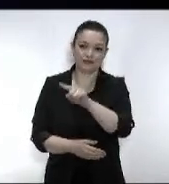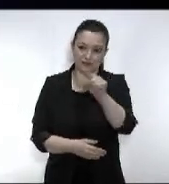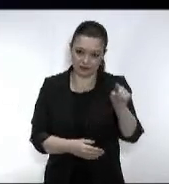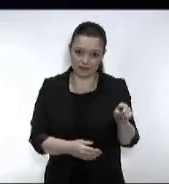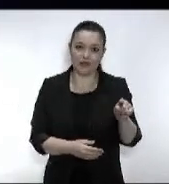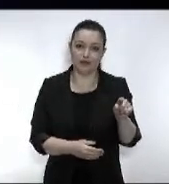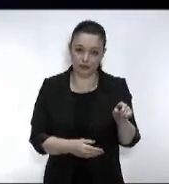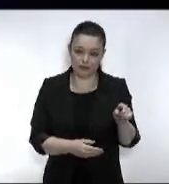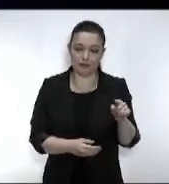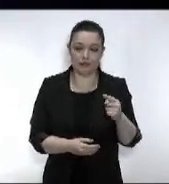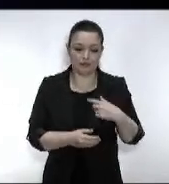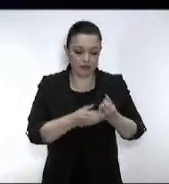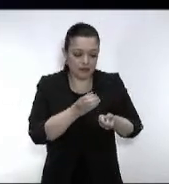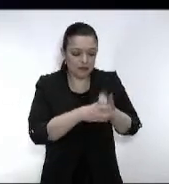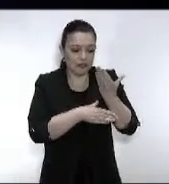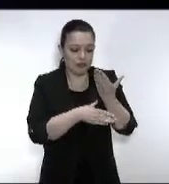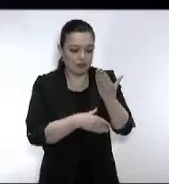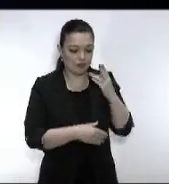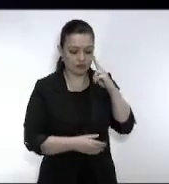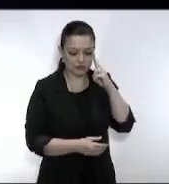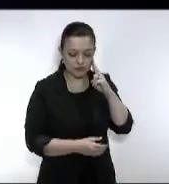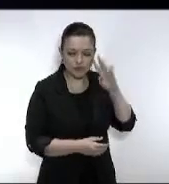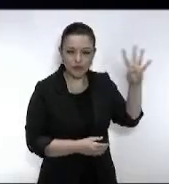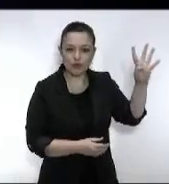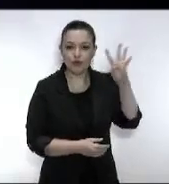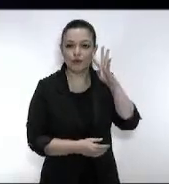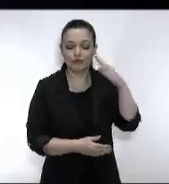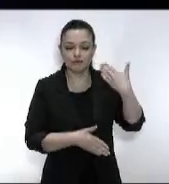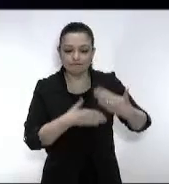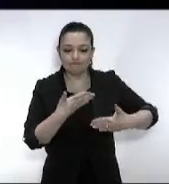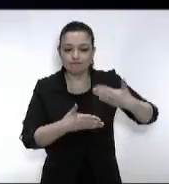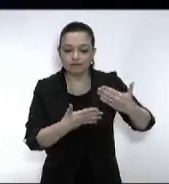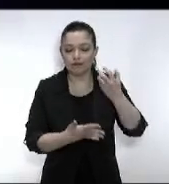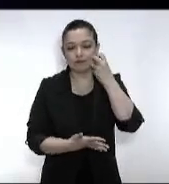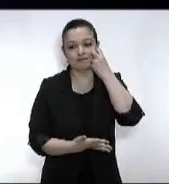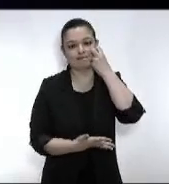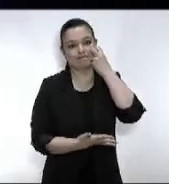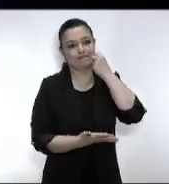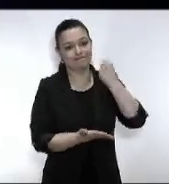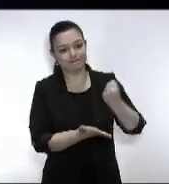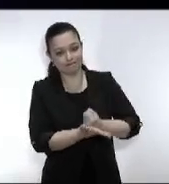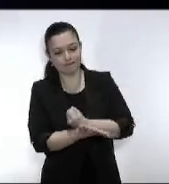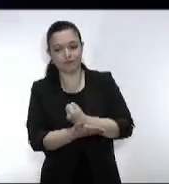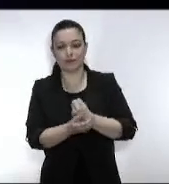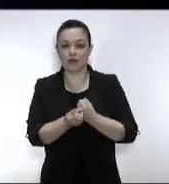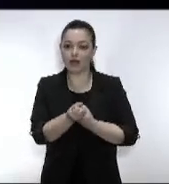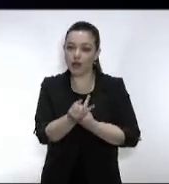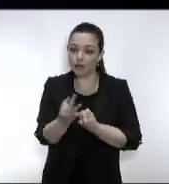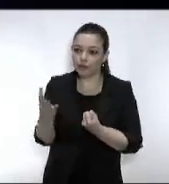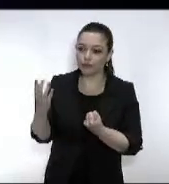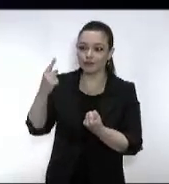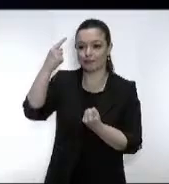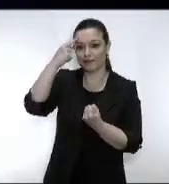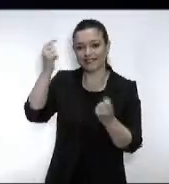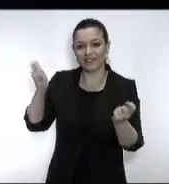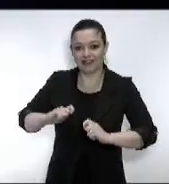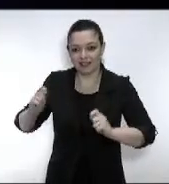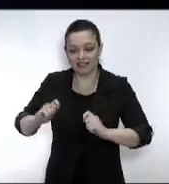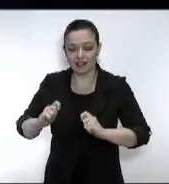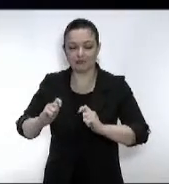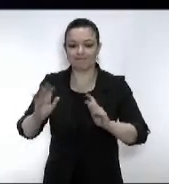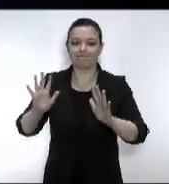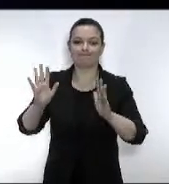know that you have created dreams, you've had some frustrations, a lot of things have been imagined that would happen, and because